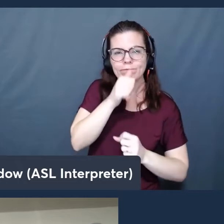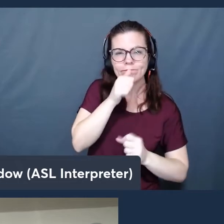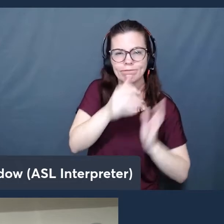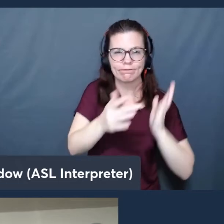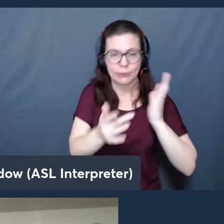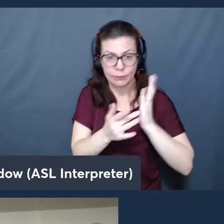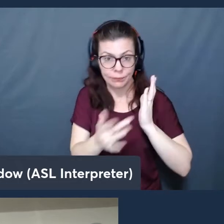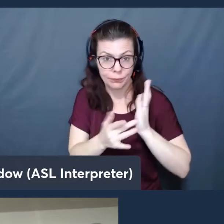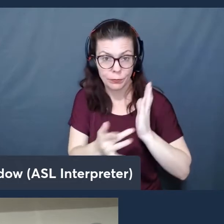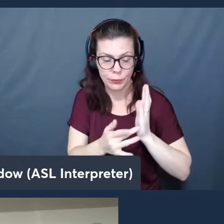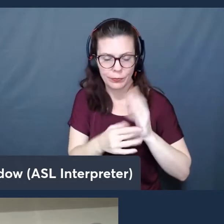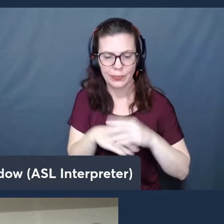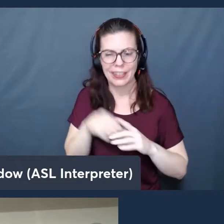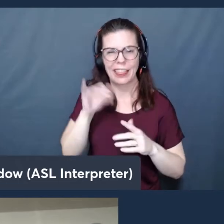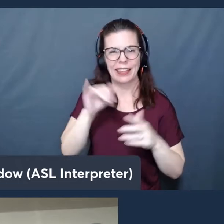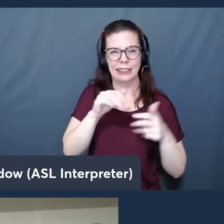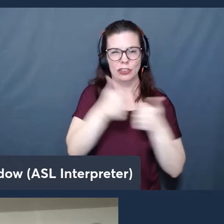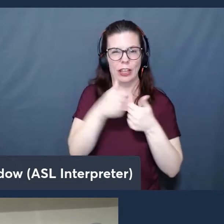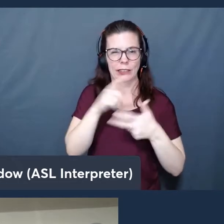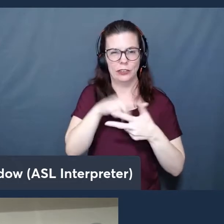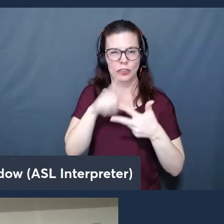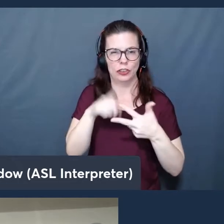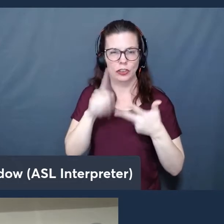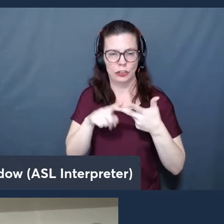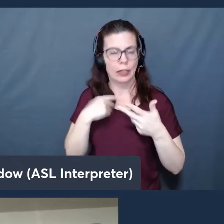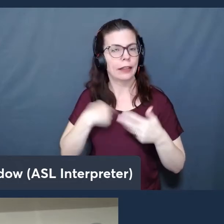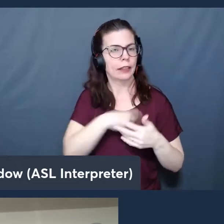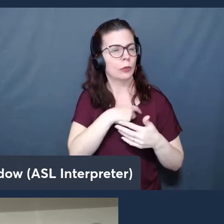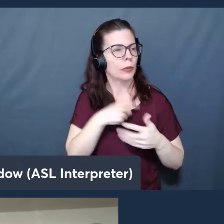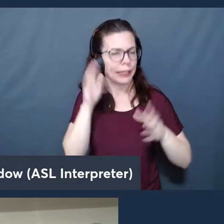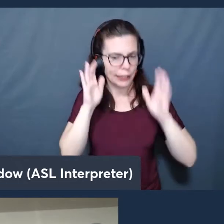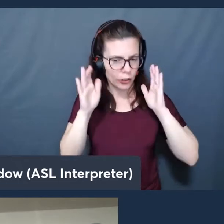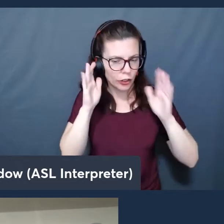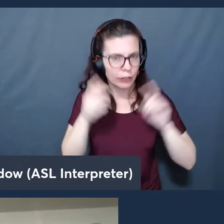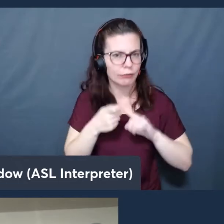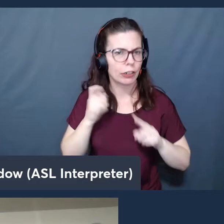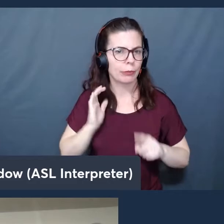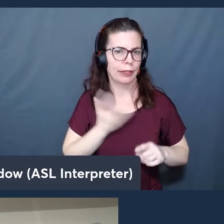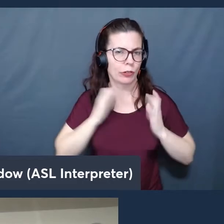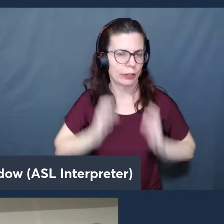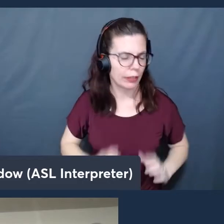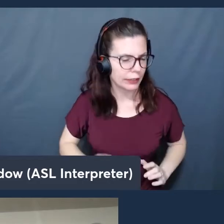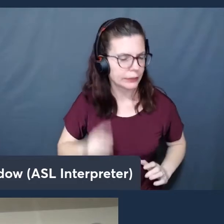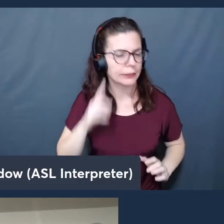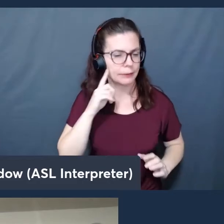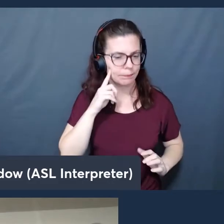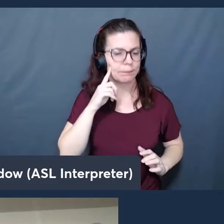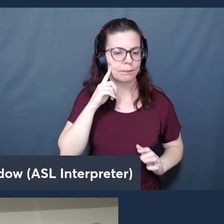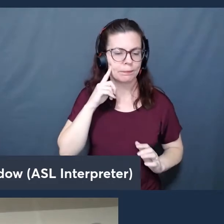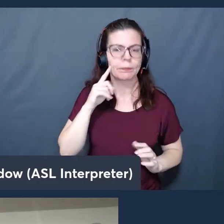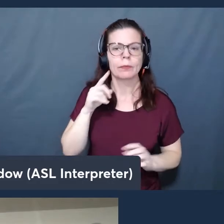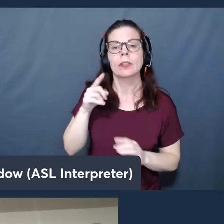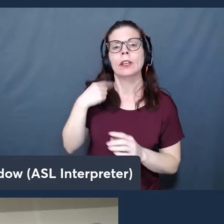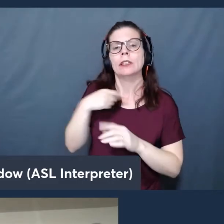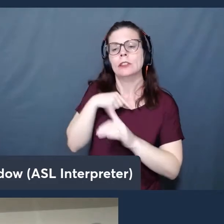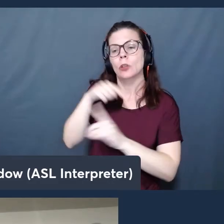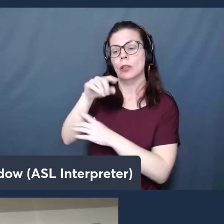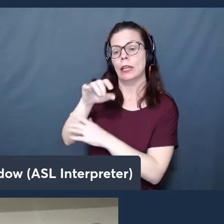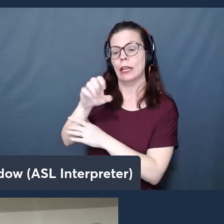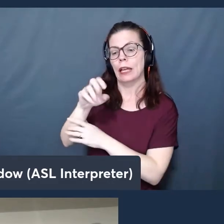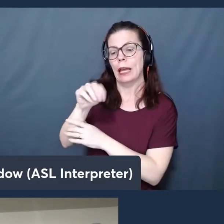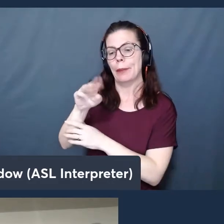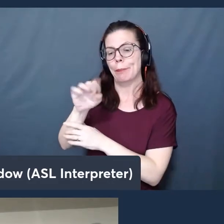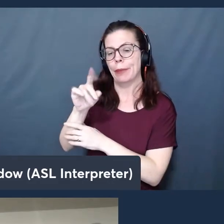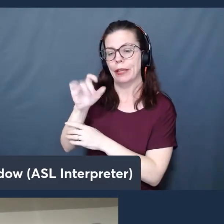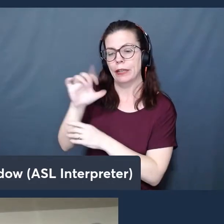So those are the challenges that we're hearing our clients are concerned about. And embedded transcoder